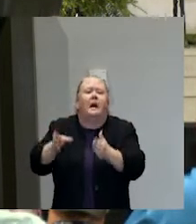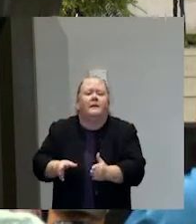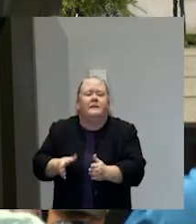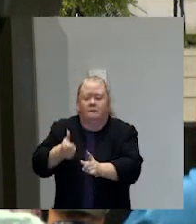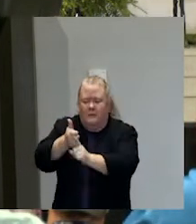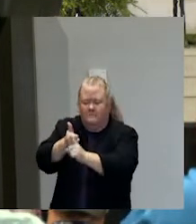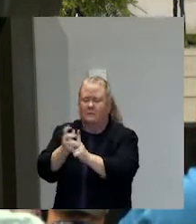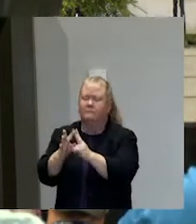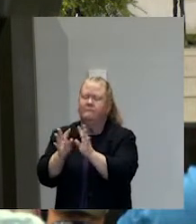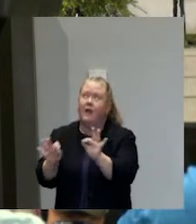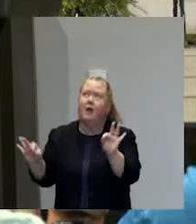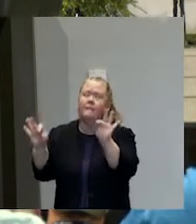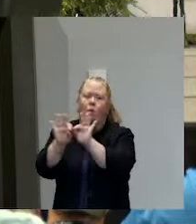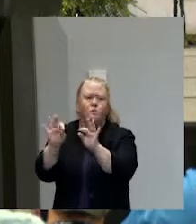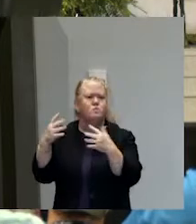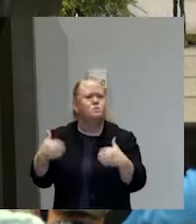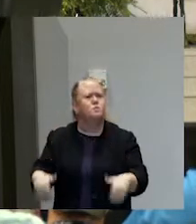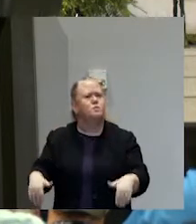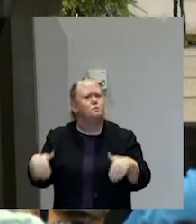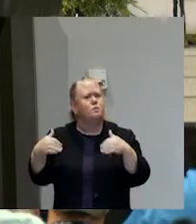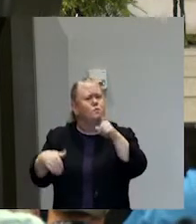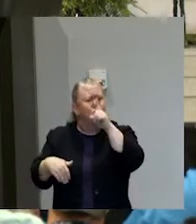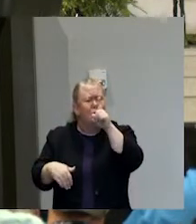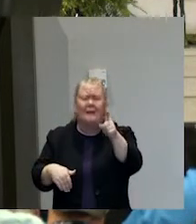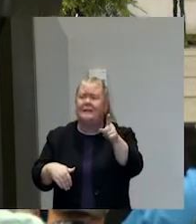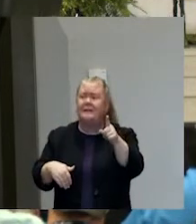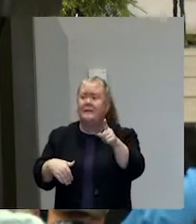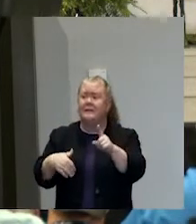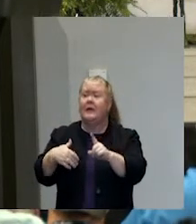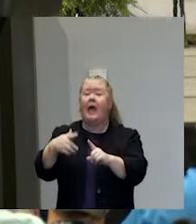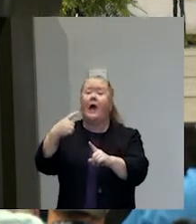so important. So, and also, I would have said 5 months ago, Will Smith.